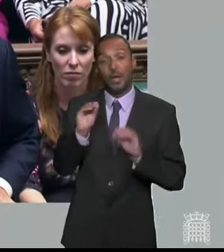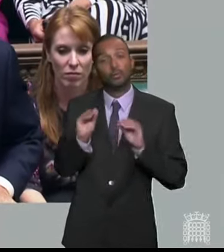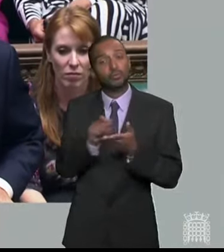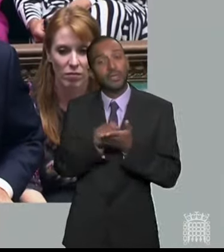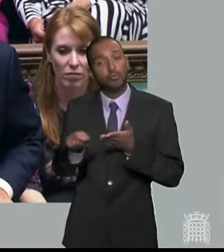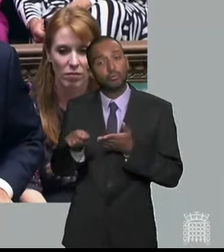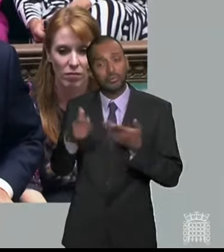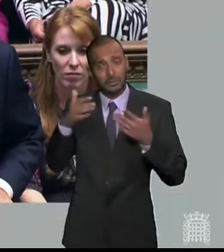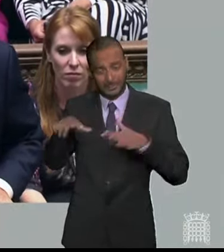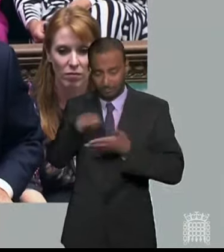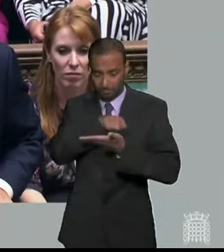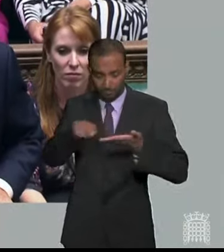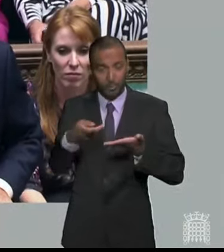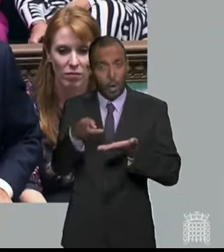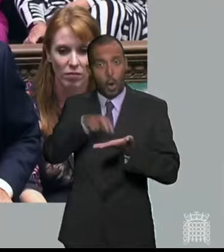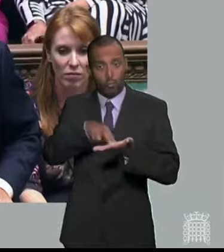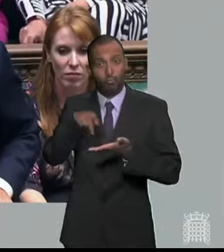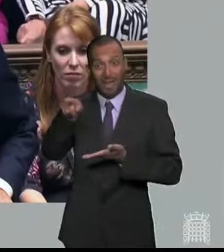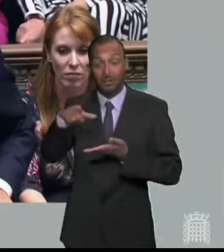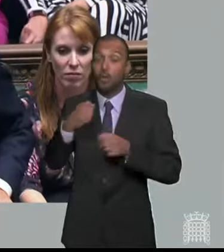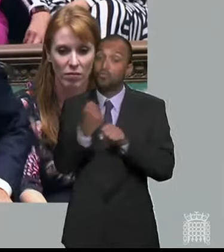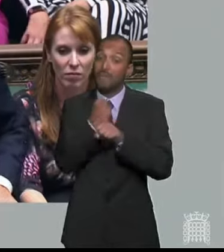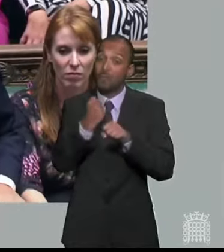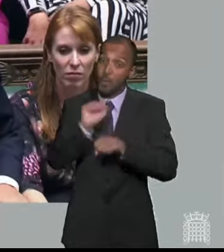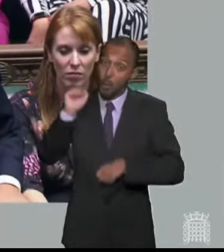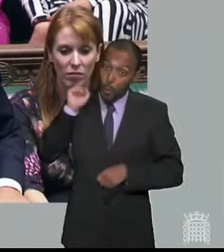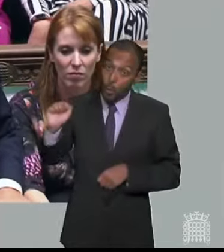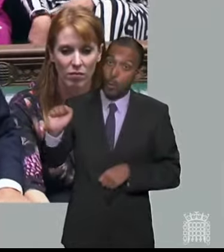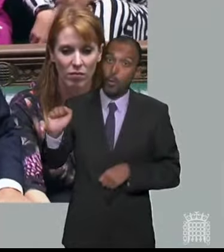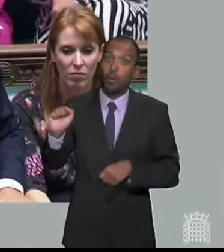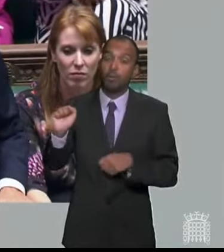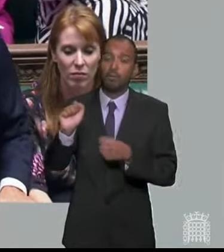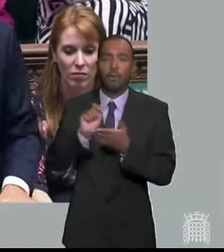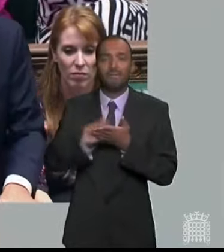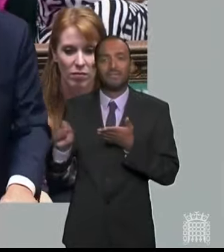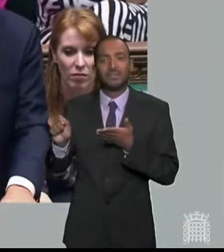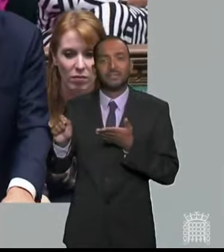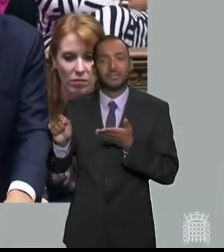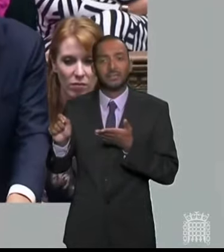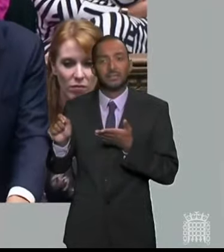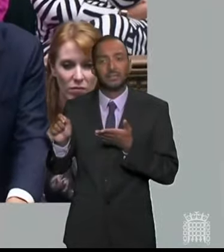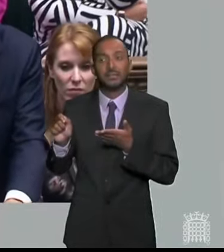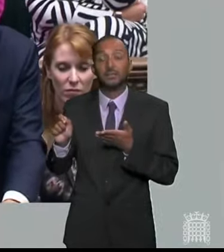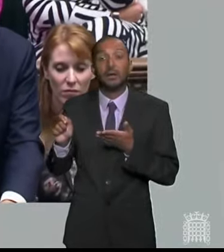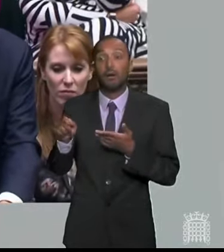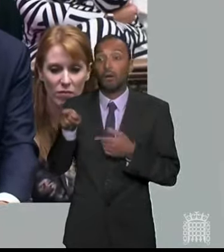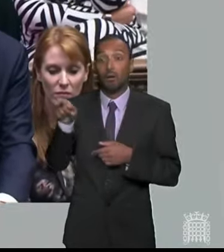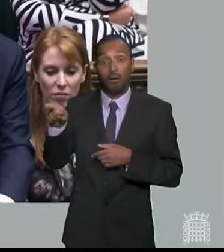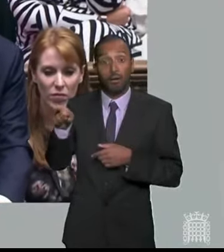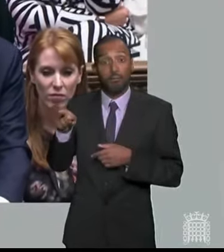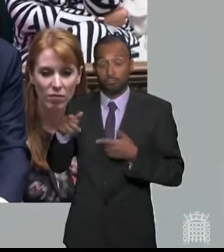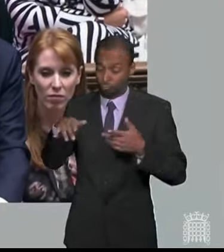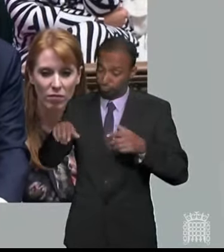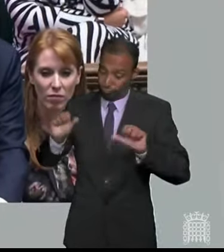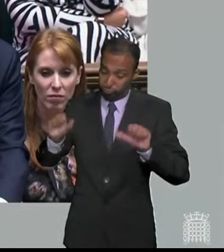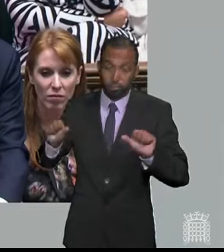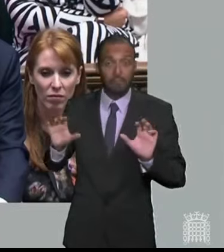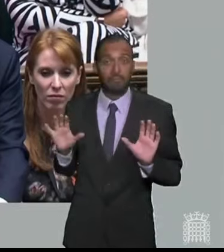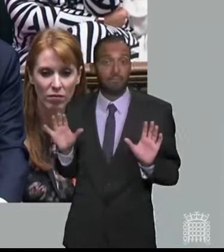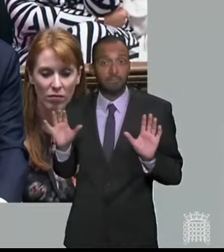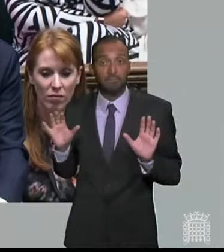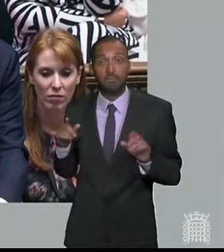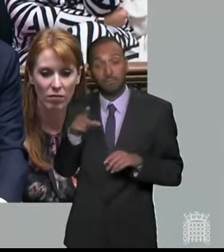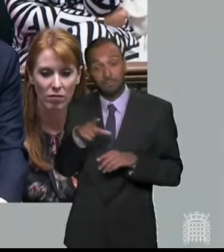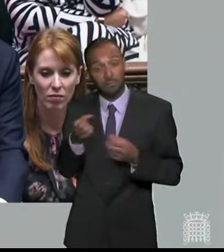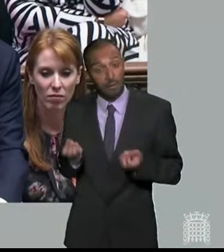for refurbishment of her offices. It's got her personal stamp of approval on it. It cost, I